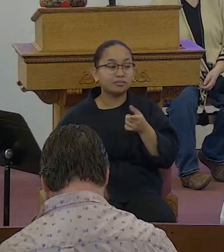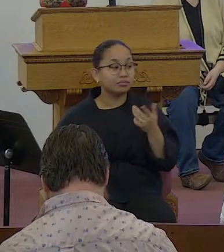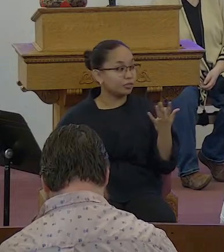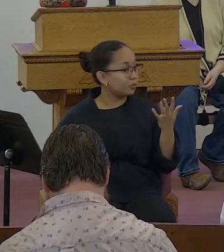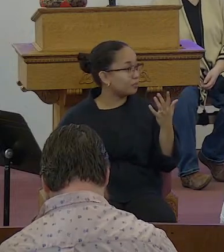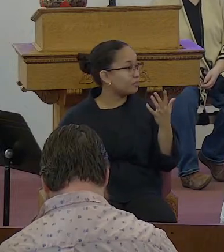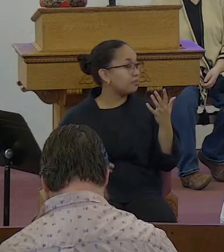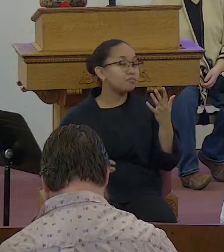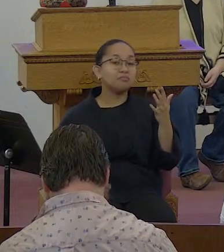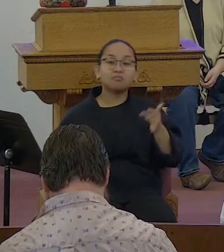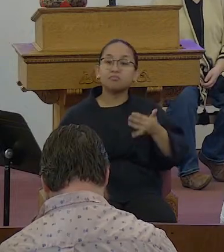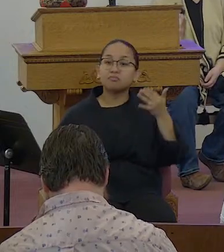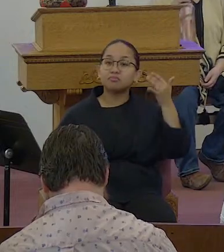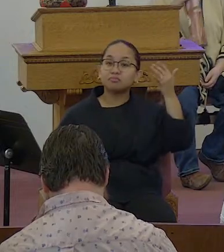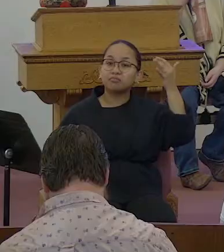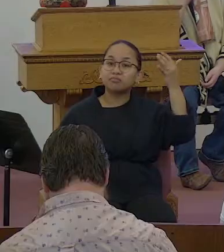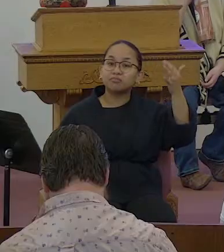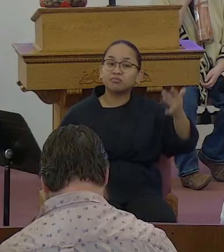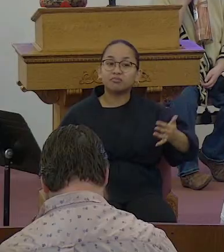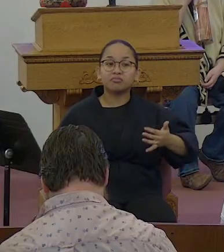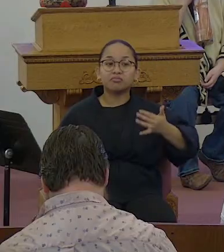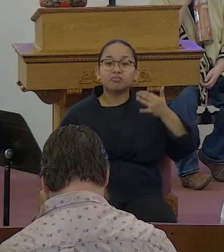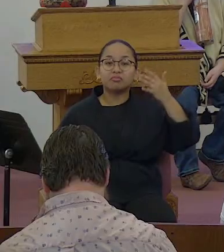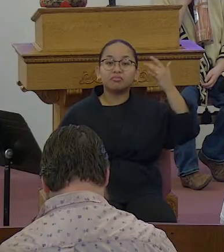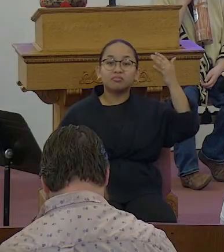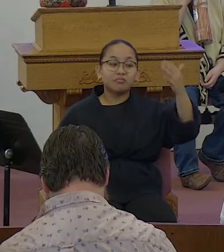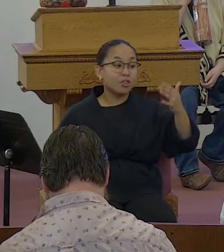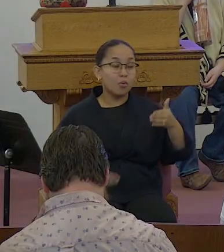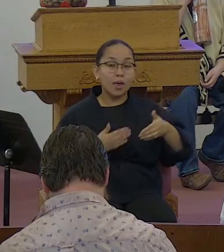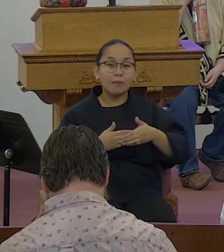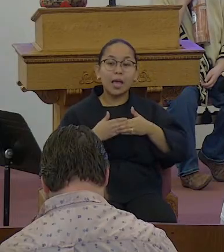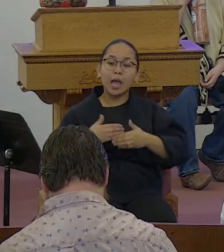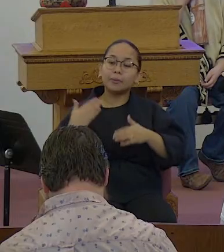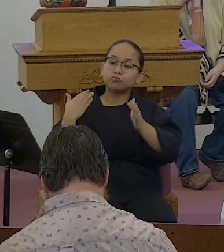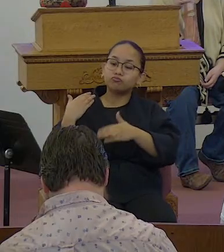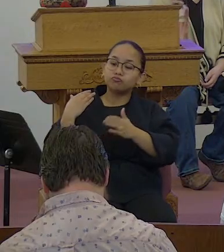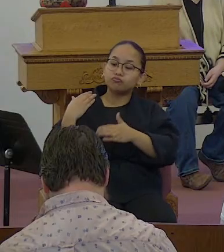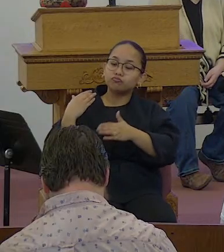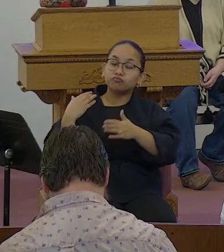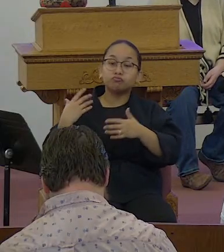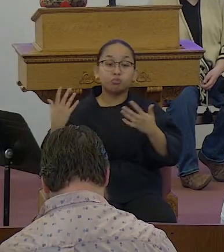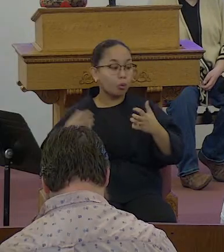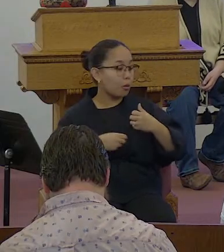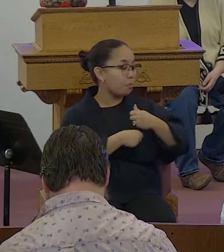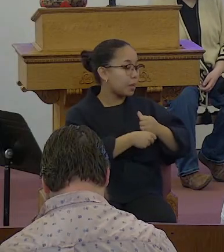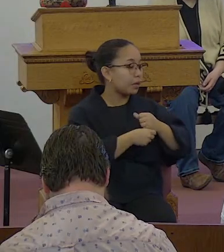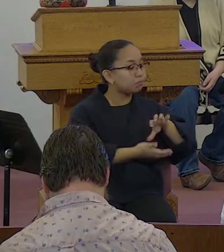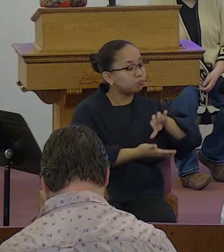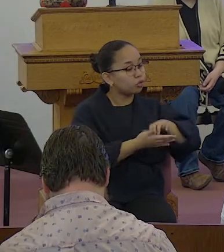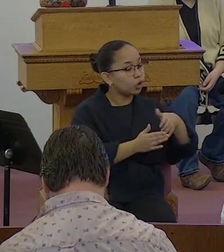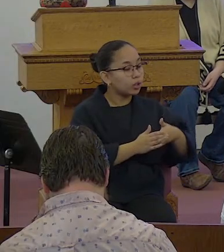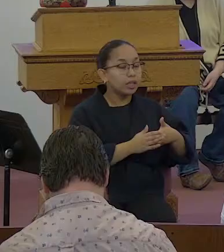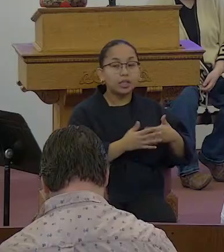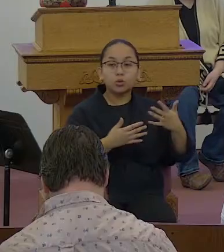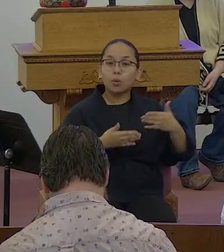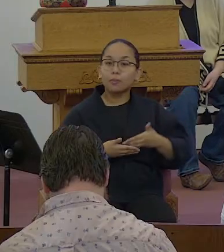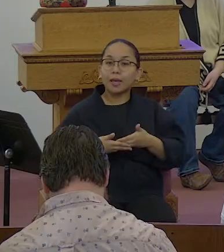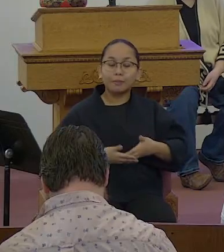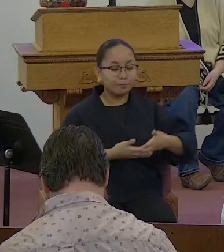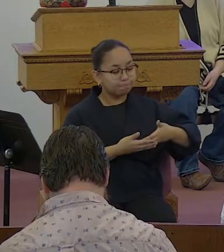So every once in a while, when she's burping the baby, or making cookies, or rocking that little baby to